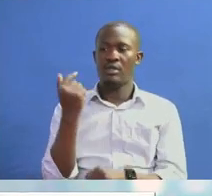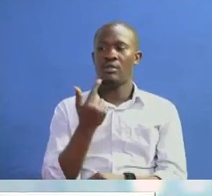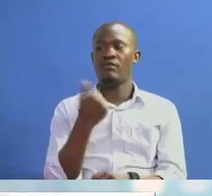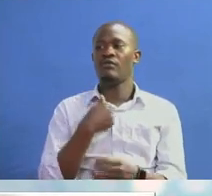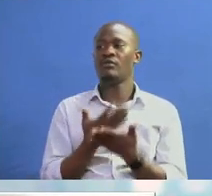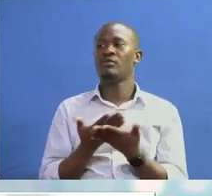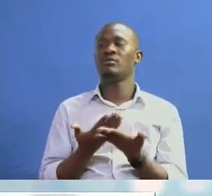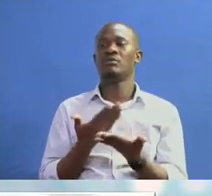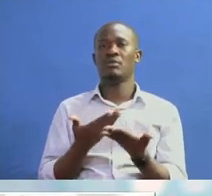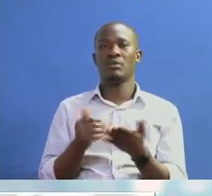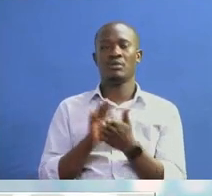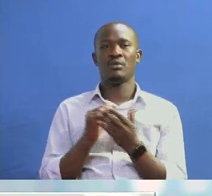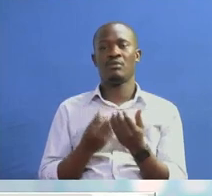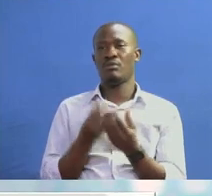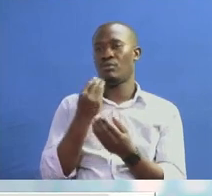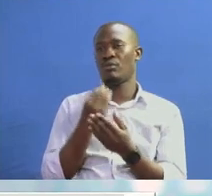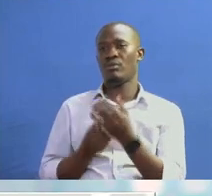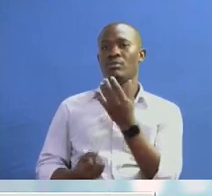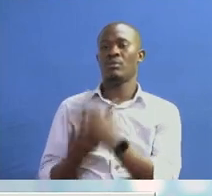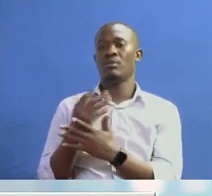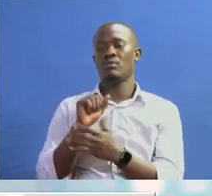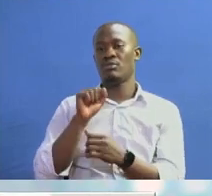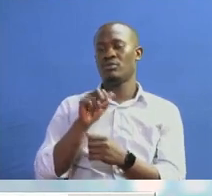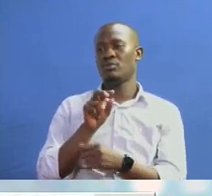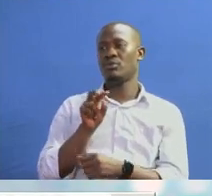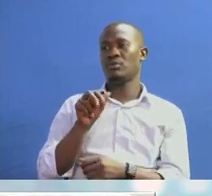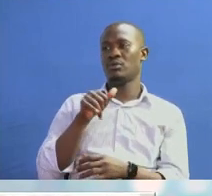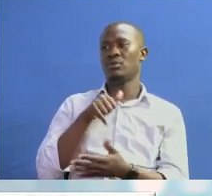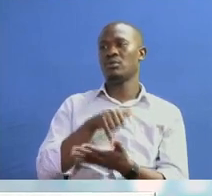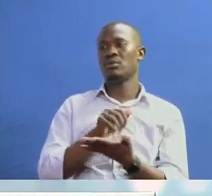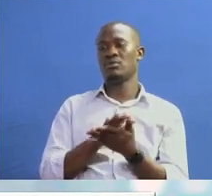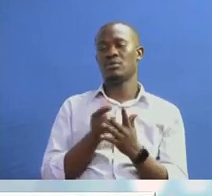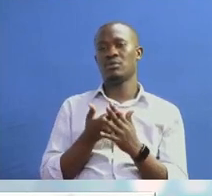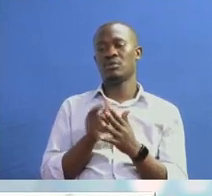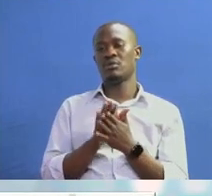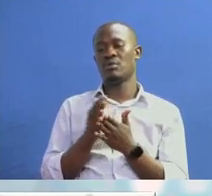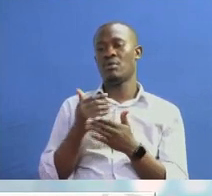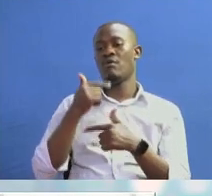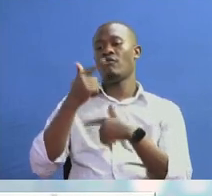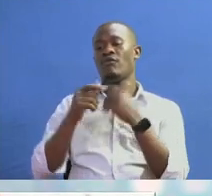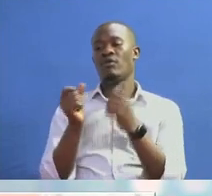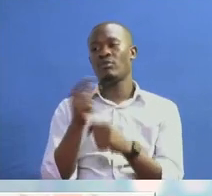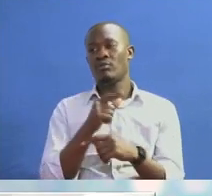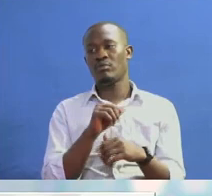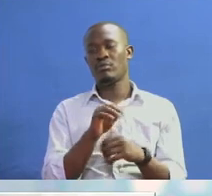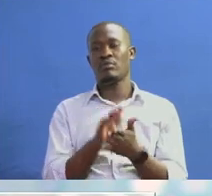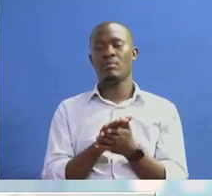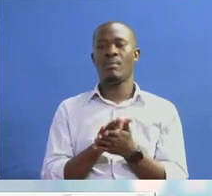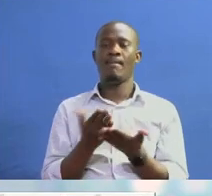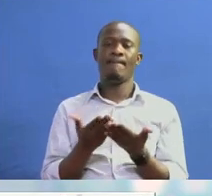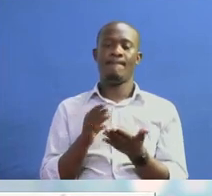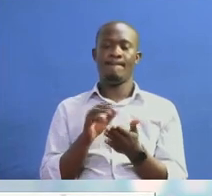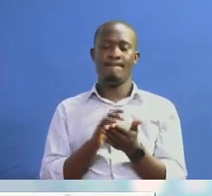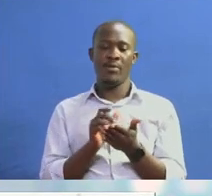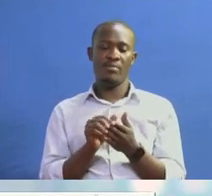of like food production, we should see it by beginning of next month, according to regions. You know, maize